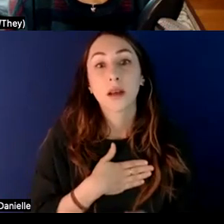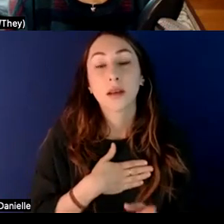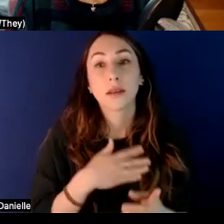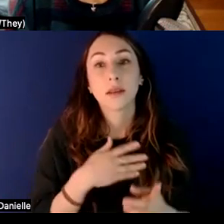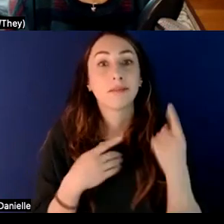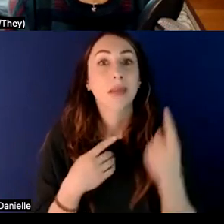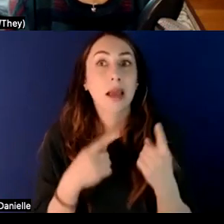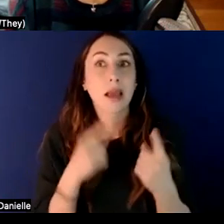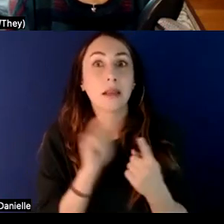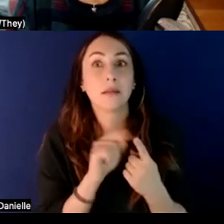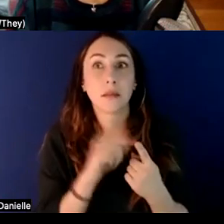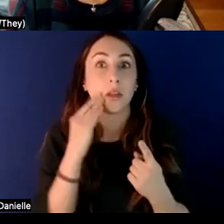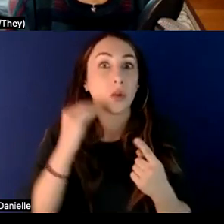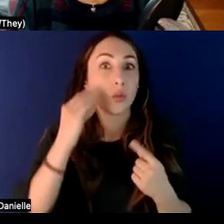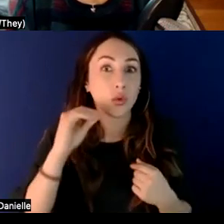where I think